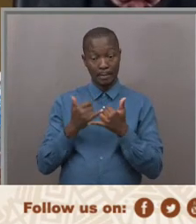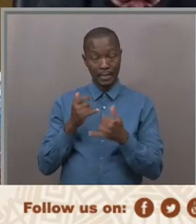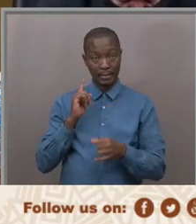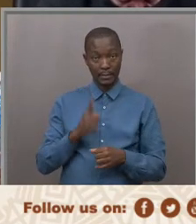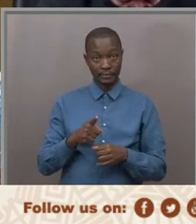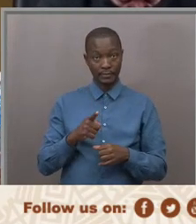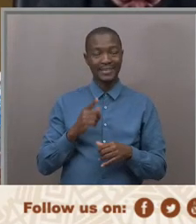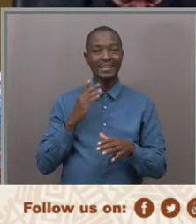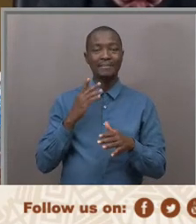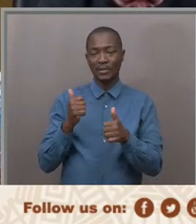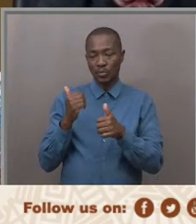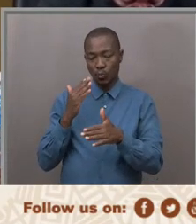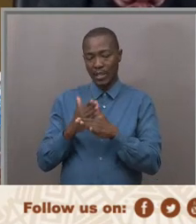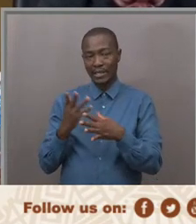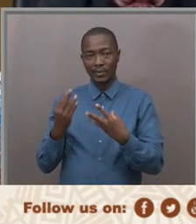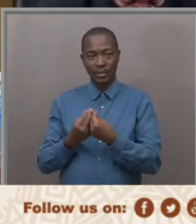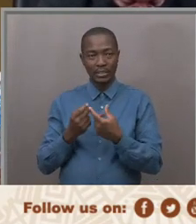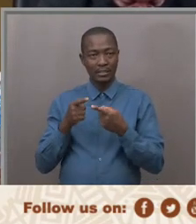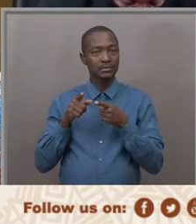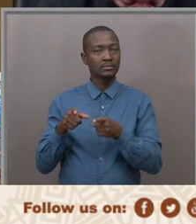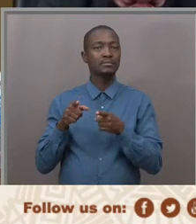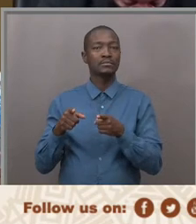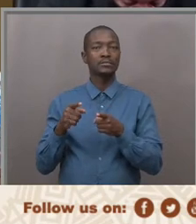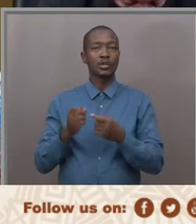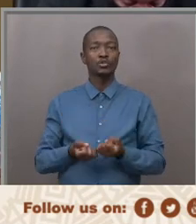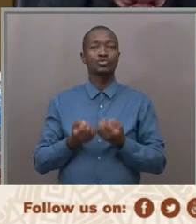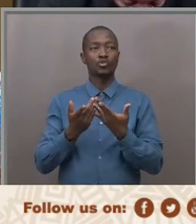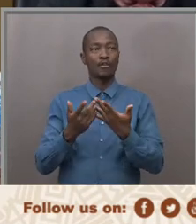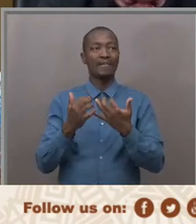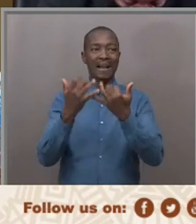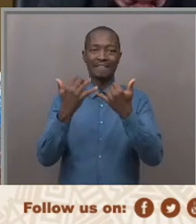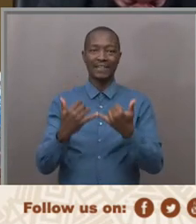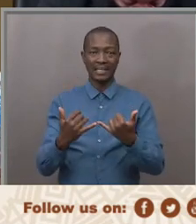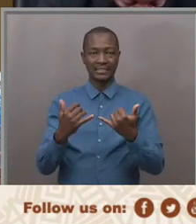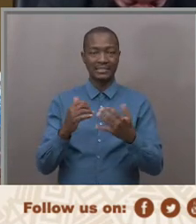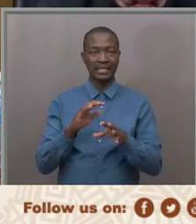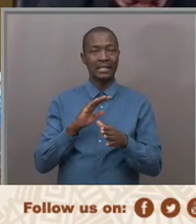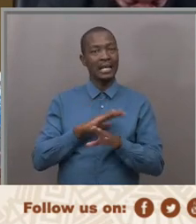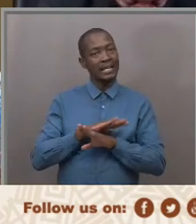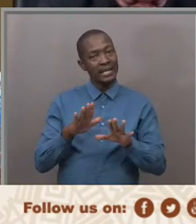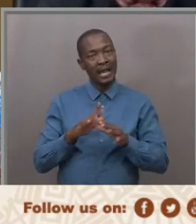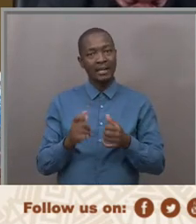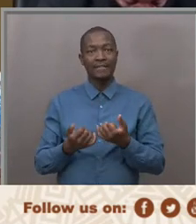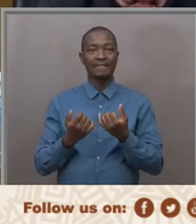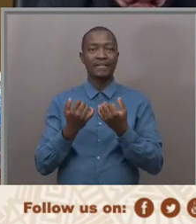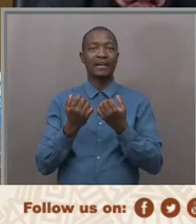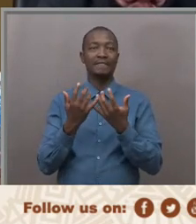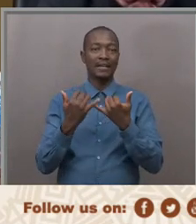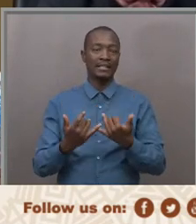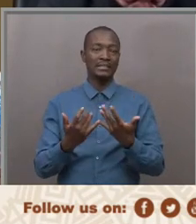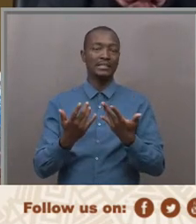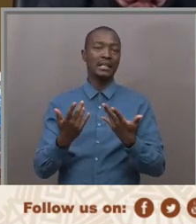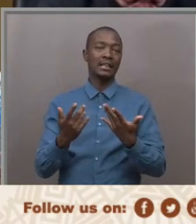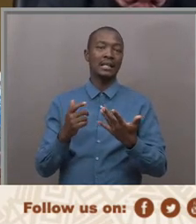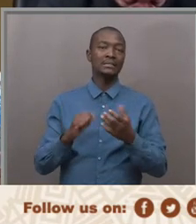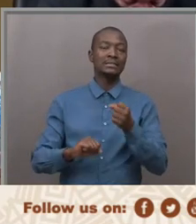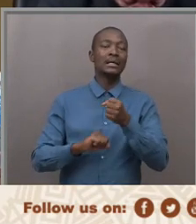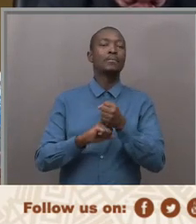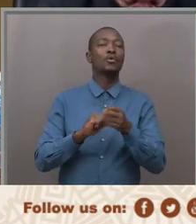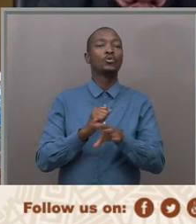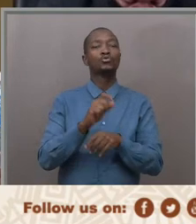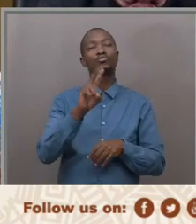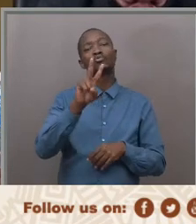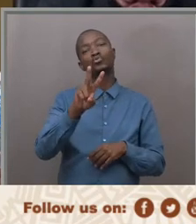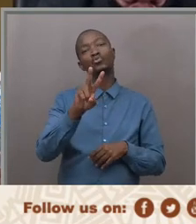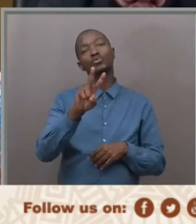been working with this to offer financial and non-financial support to 262